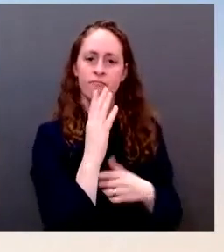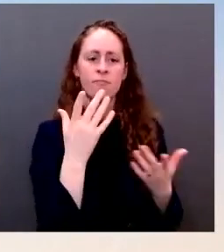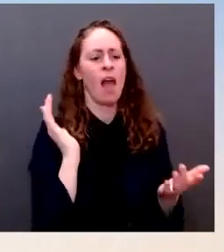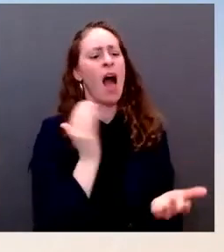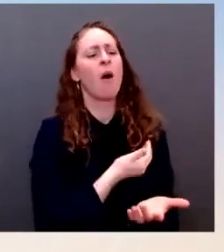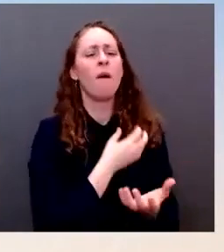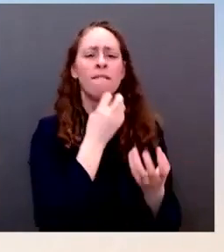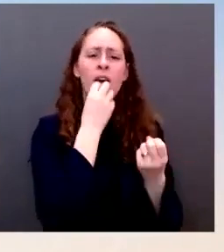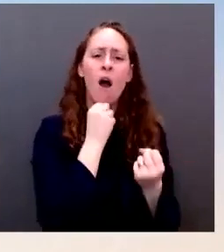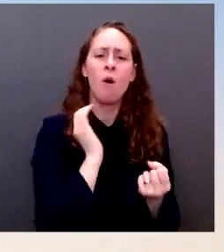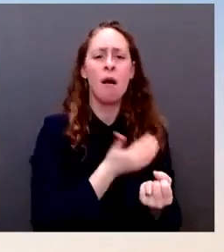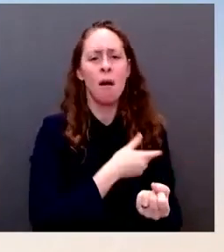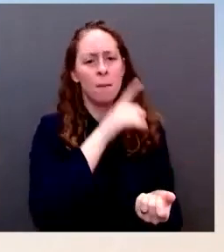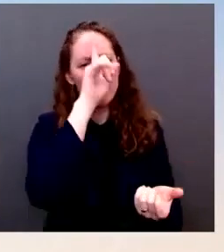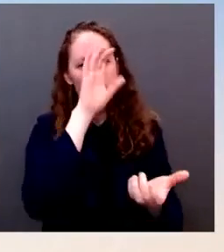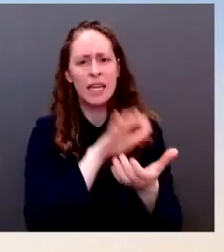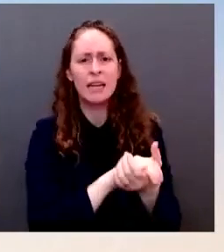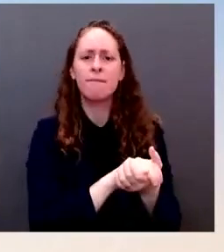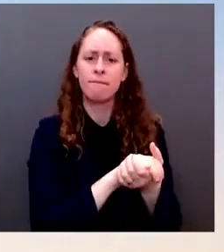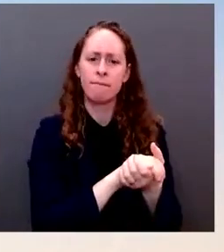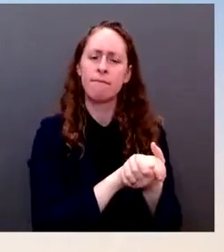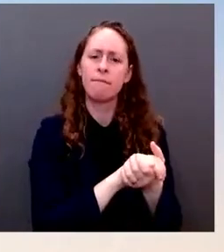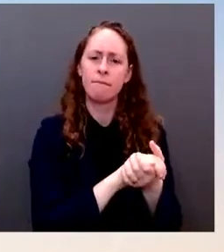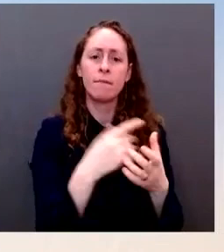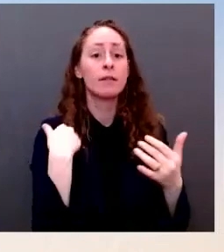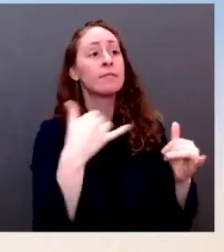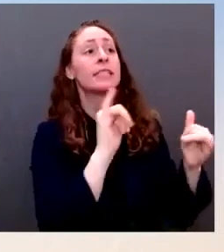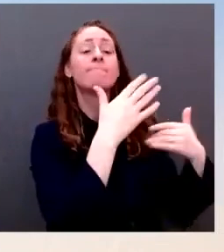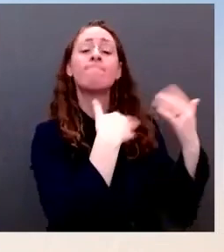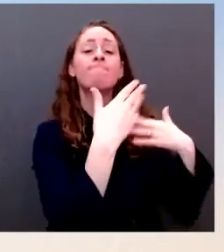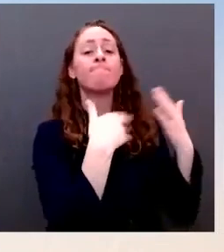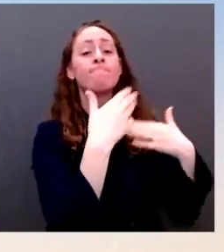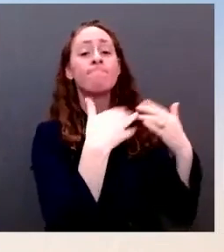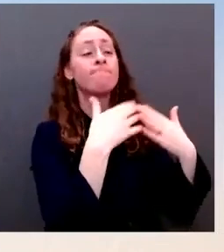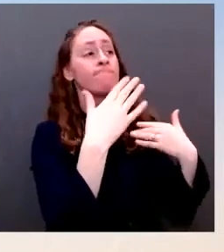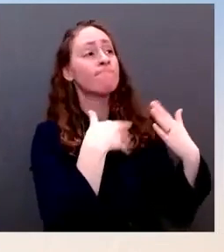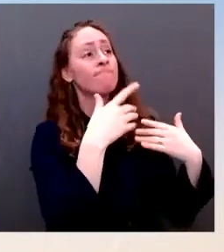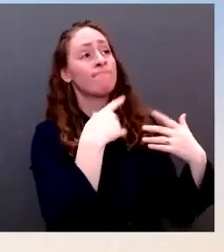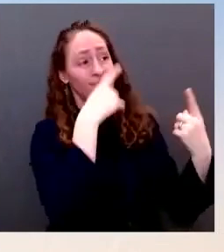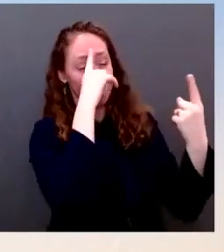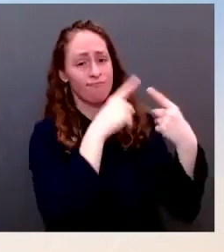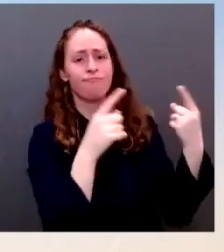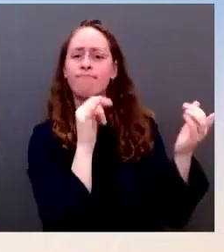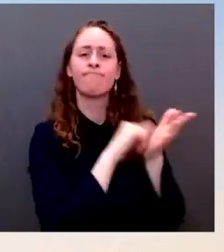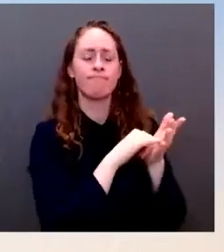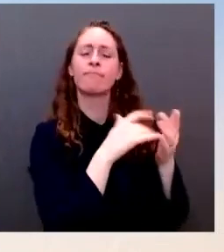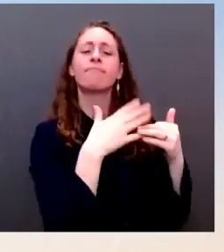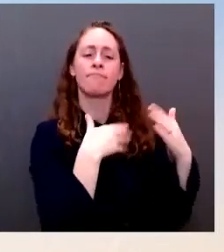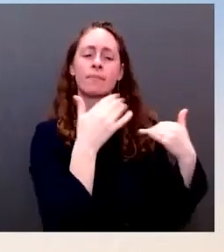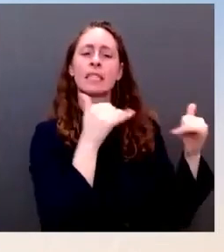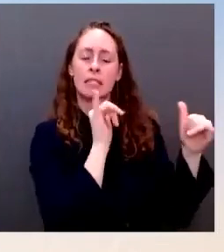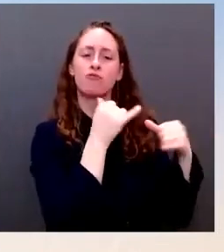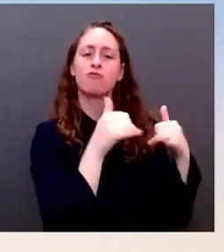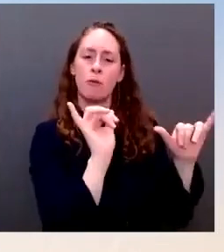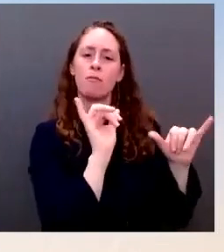And that is part of diplomacy. I would note that because some of the reporting has accurately